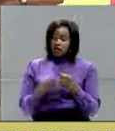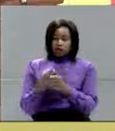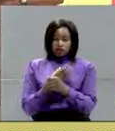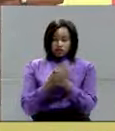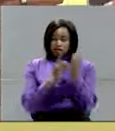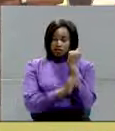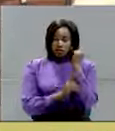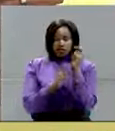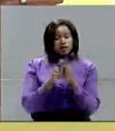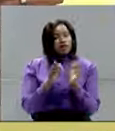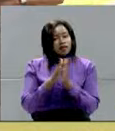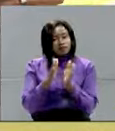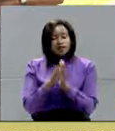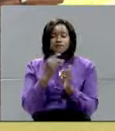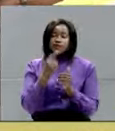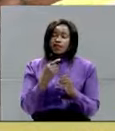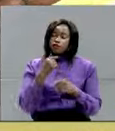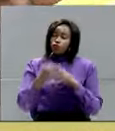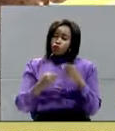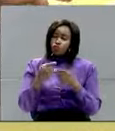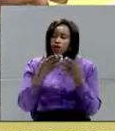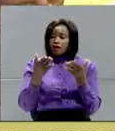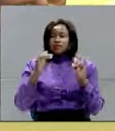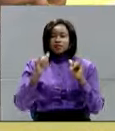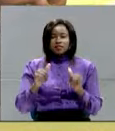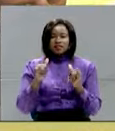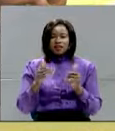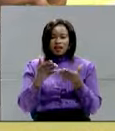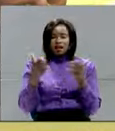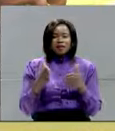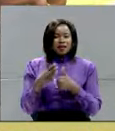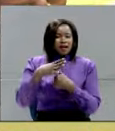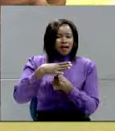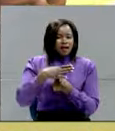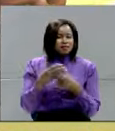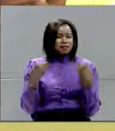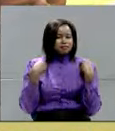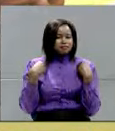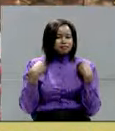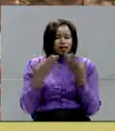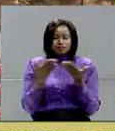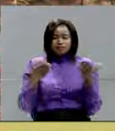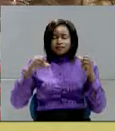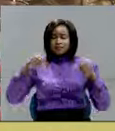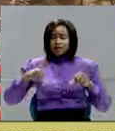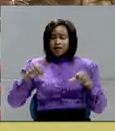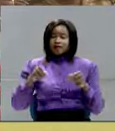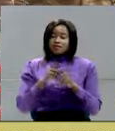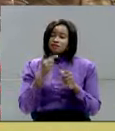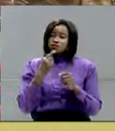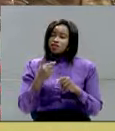He points out the continuous existence of outdated traditional and cultural practices that he says